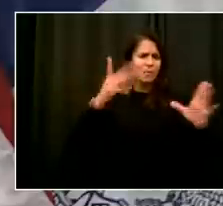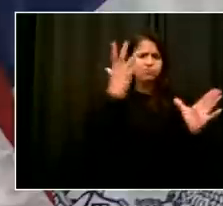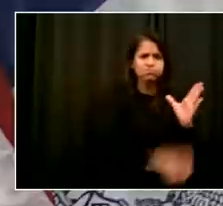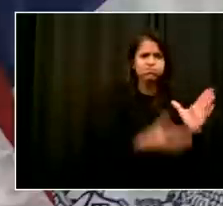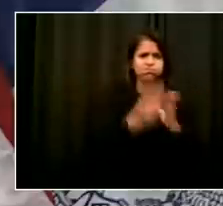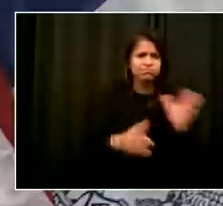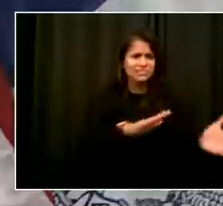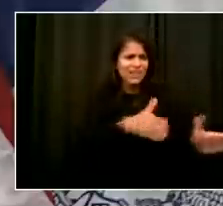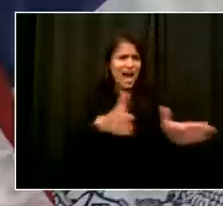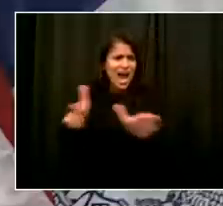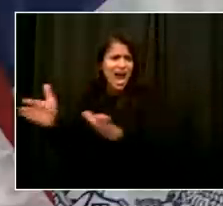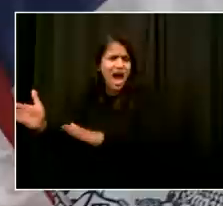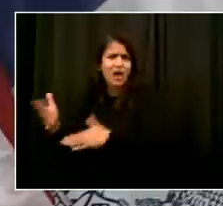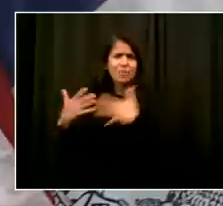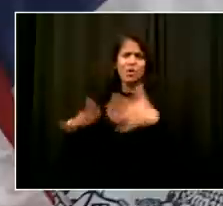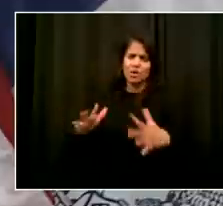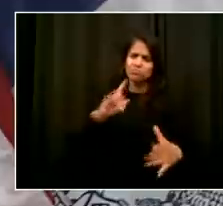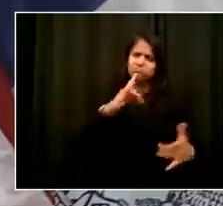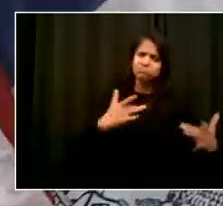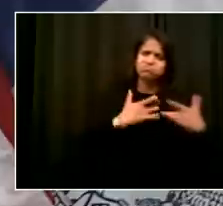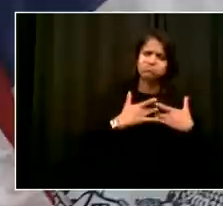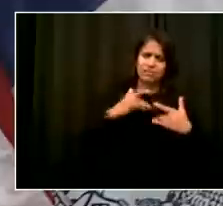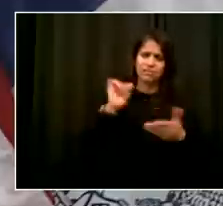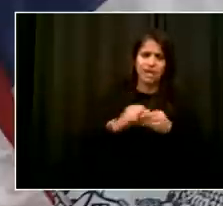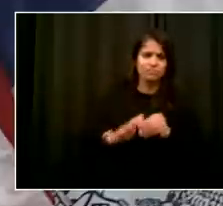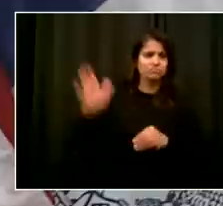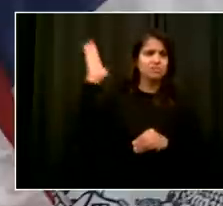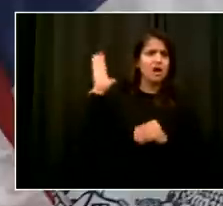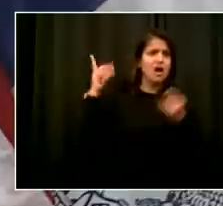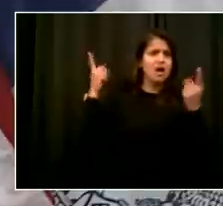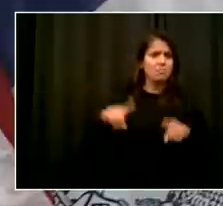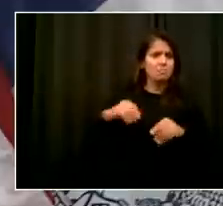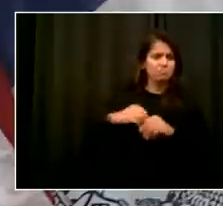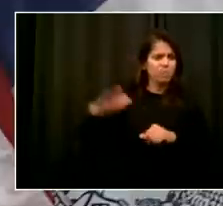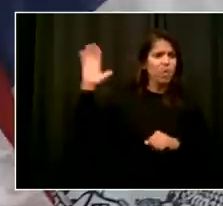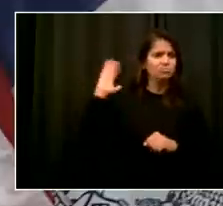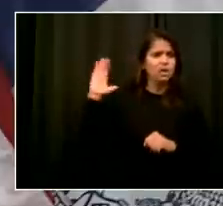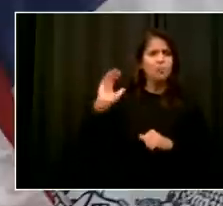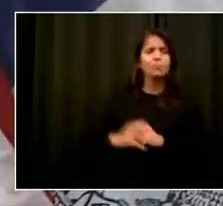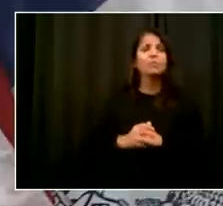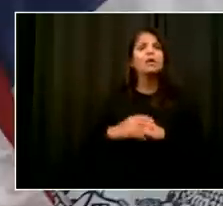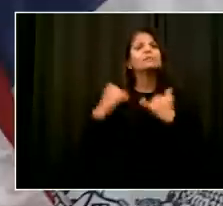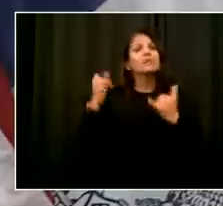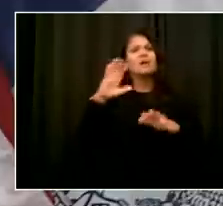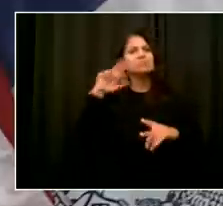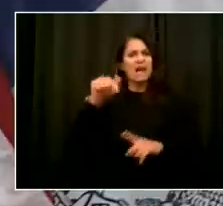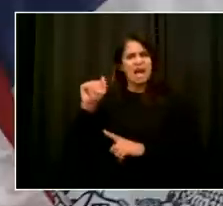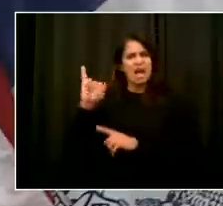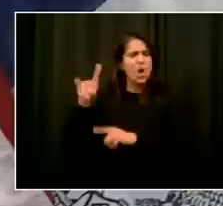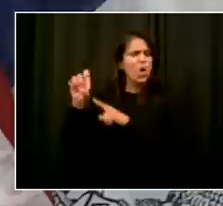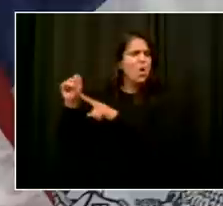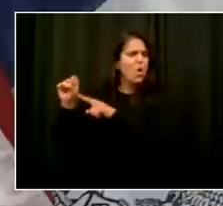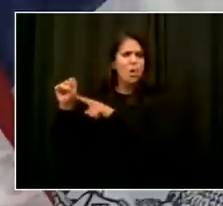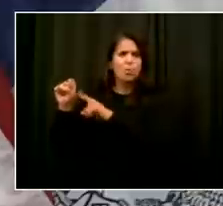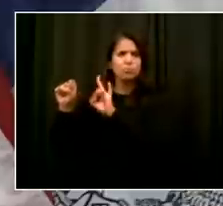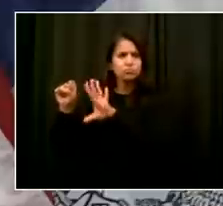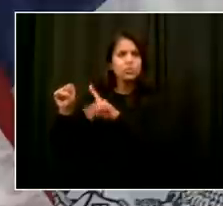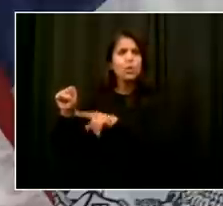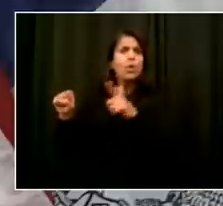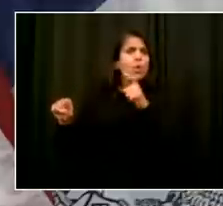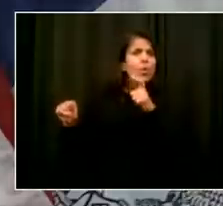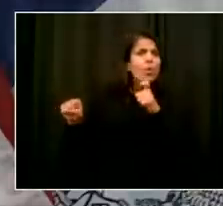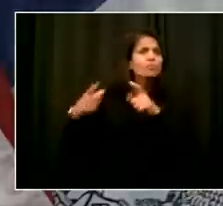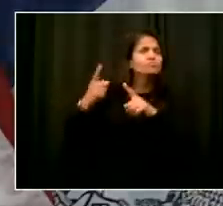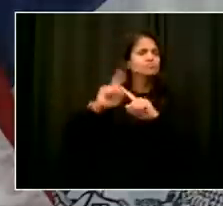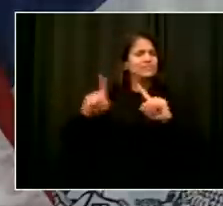fight, the amazing struggle, the activism, the grassroots voices that stood up and